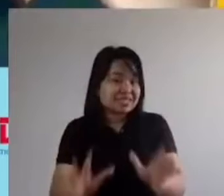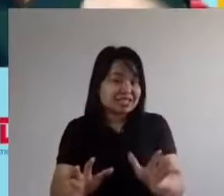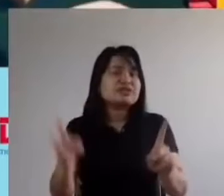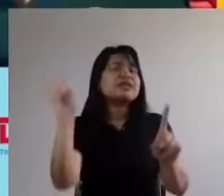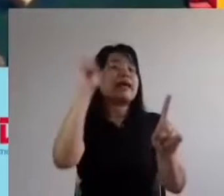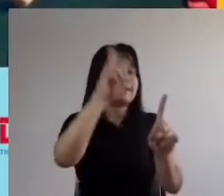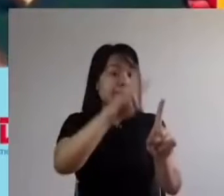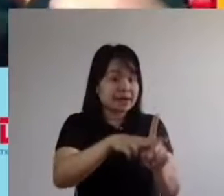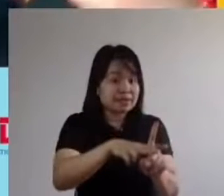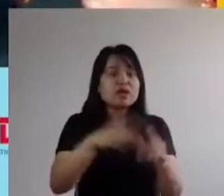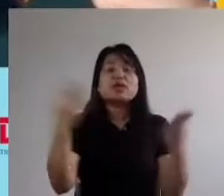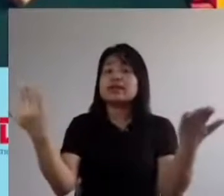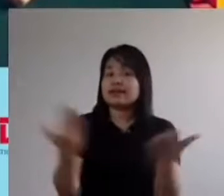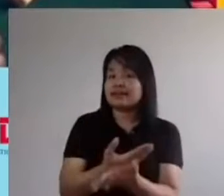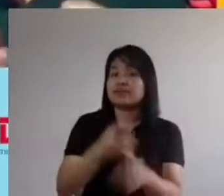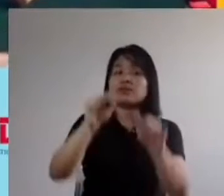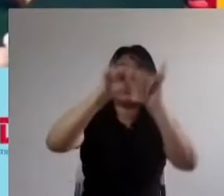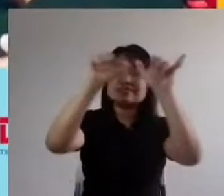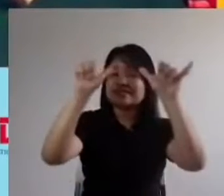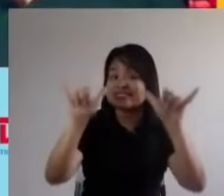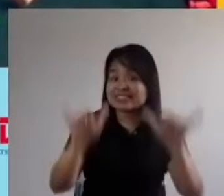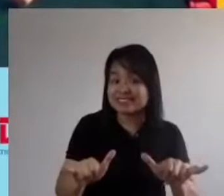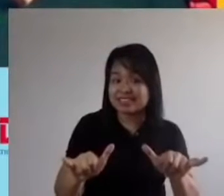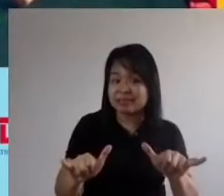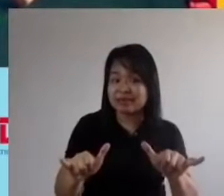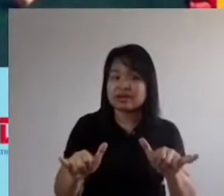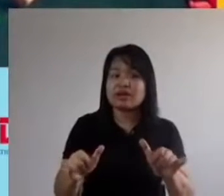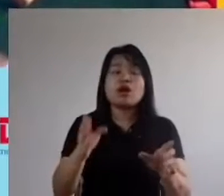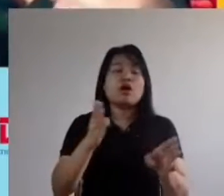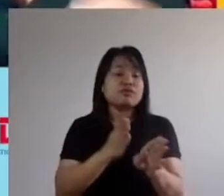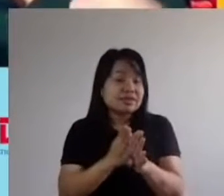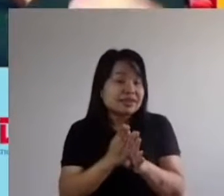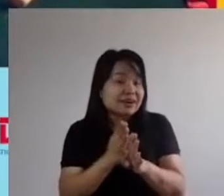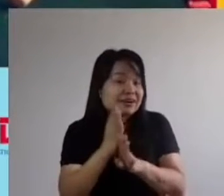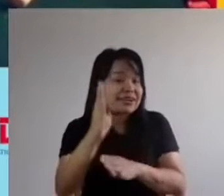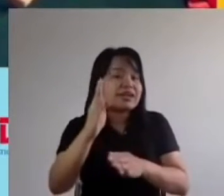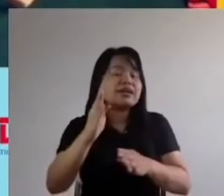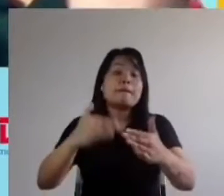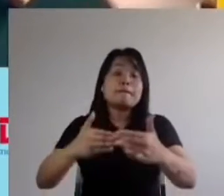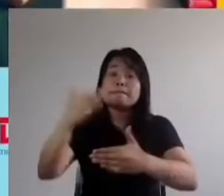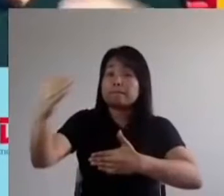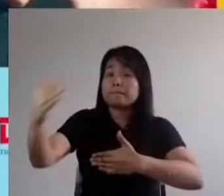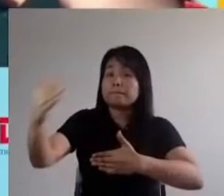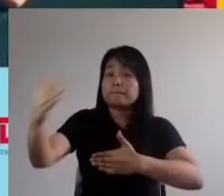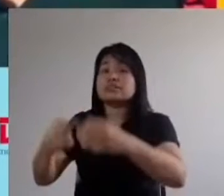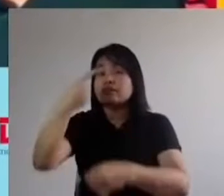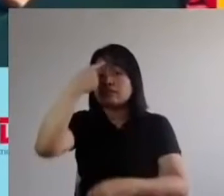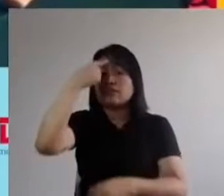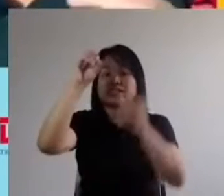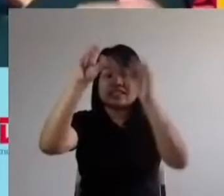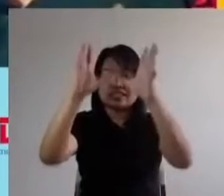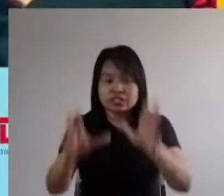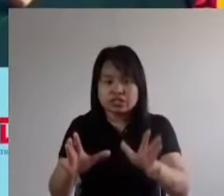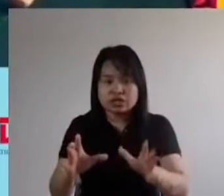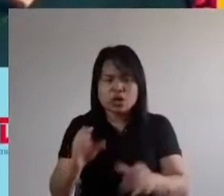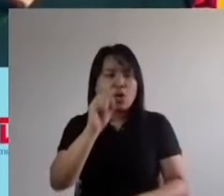new system of career progression for teachers and what we call